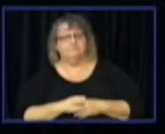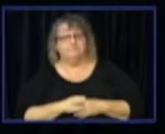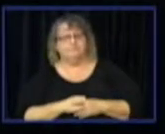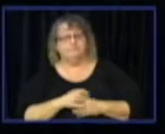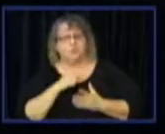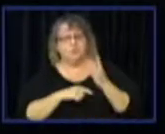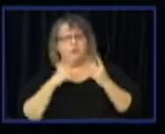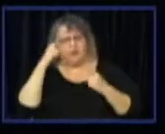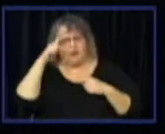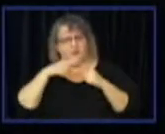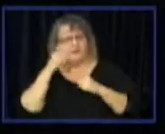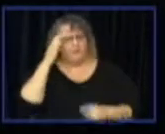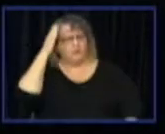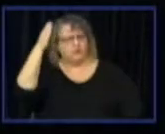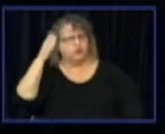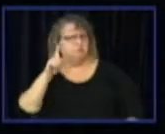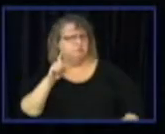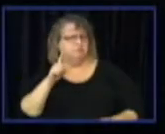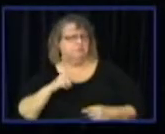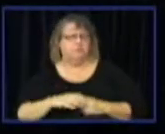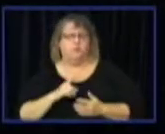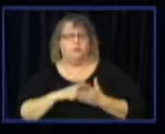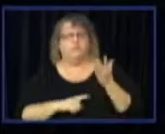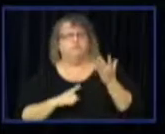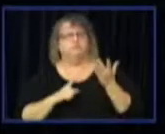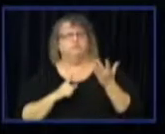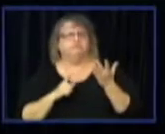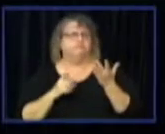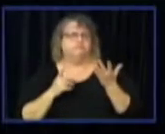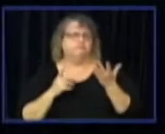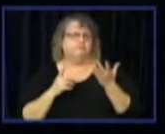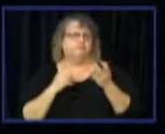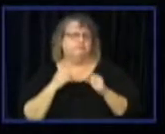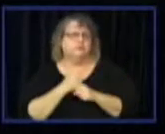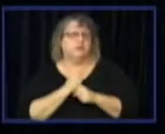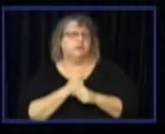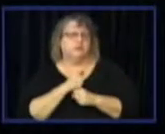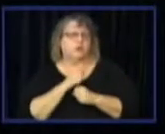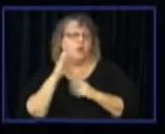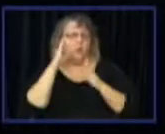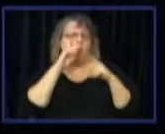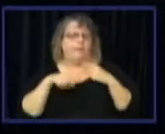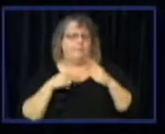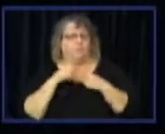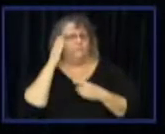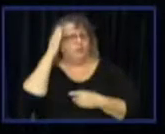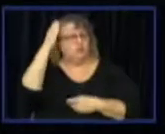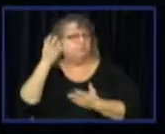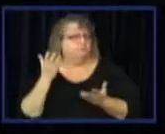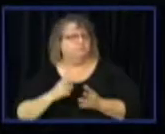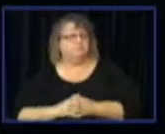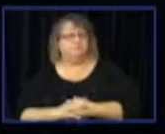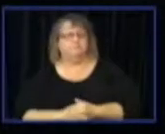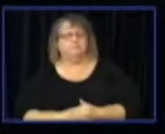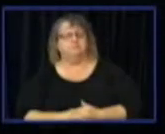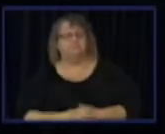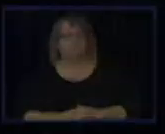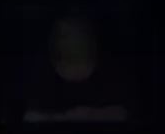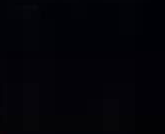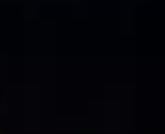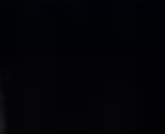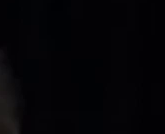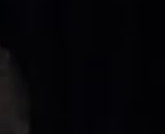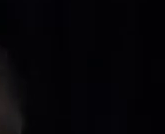What do you think about the future? What makes you worry about the future?